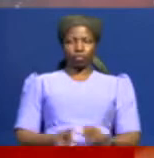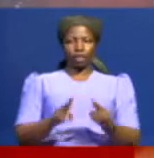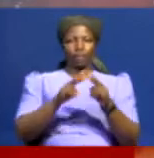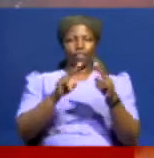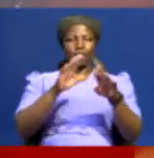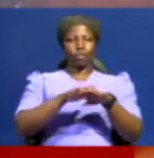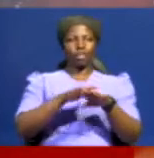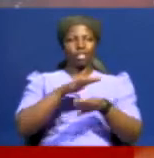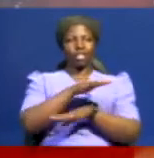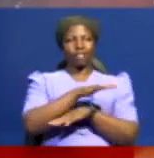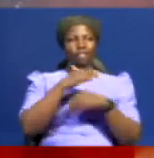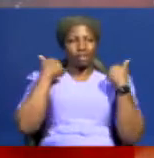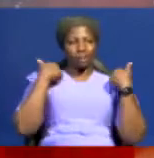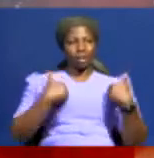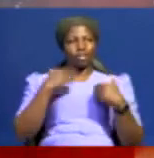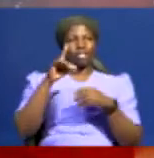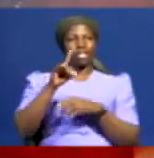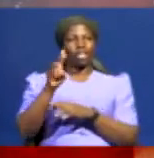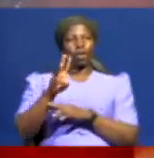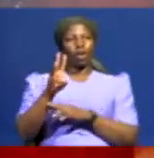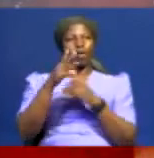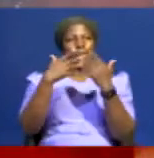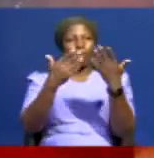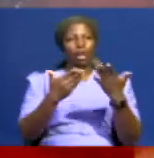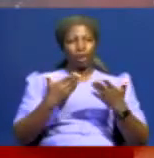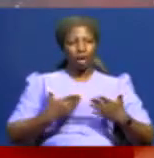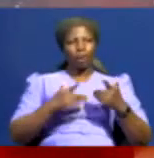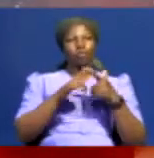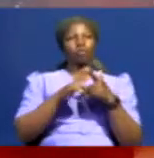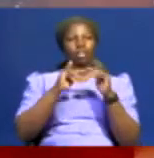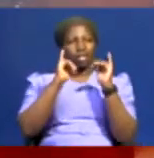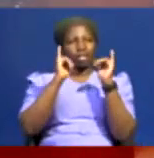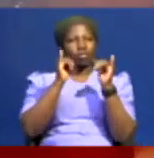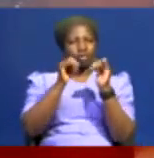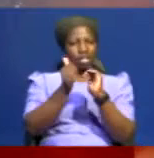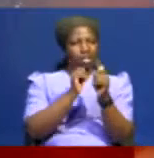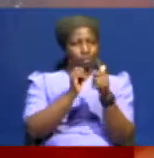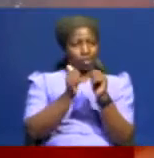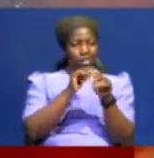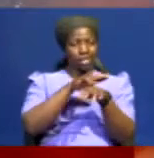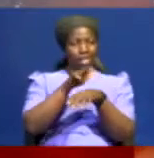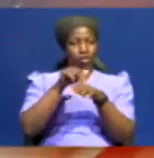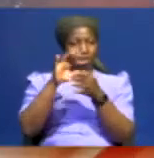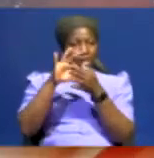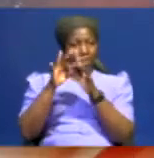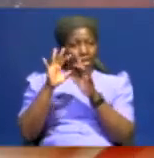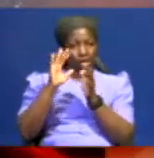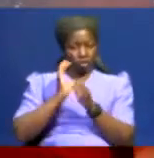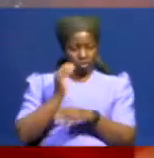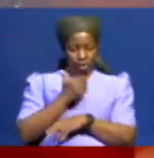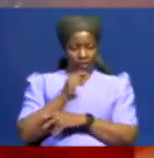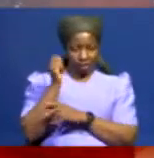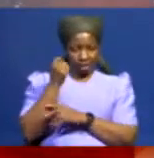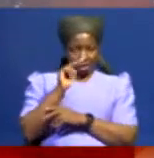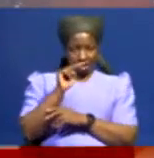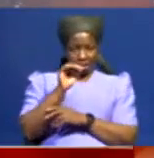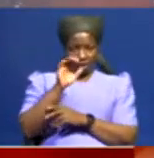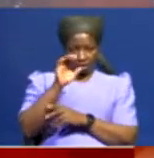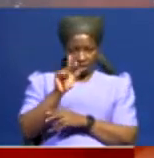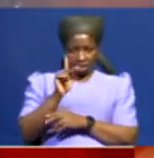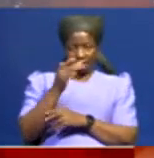A very good evening to you. My name is Daniel Wahome, and welcome to Prime Edition Sport. And the National Olympics Committee of Kenya, NOCK,